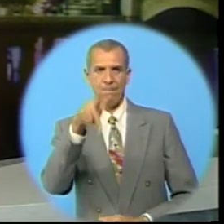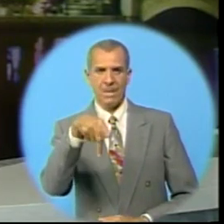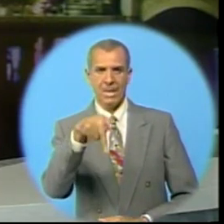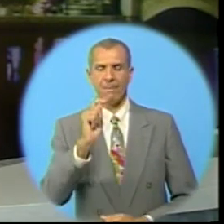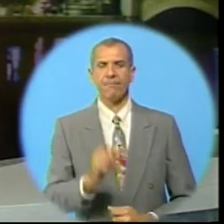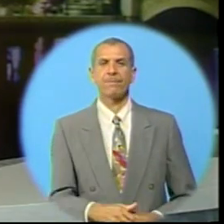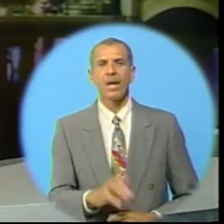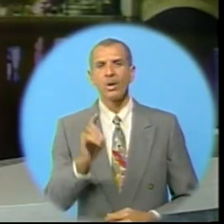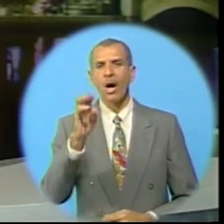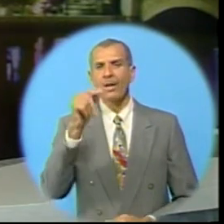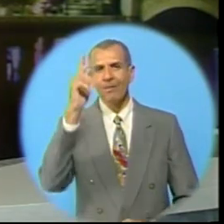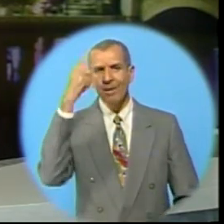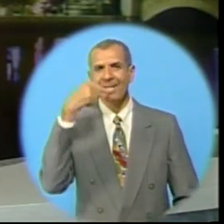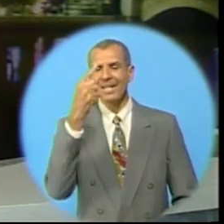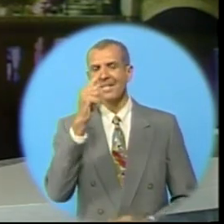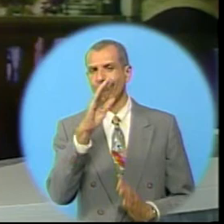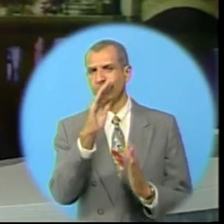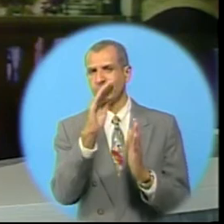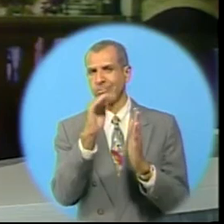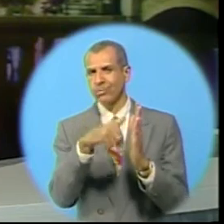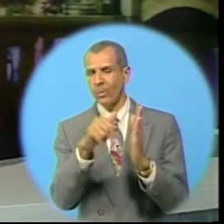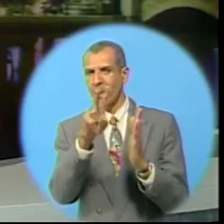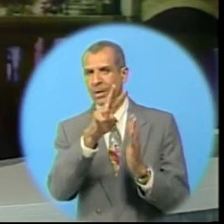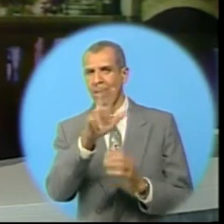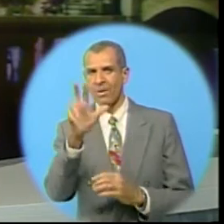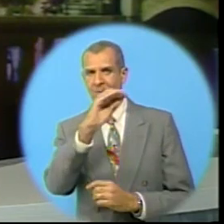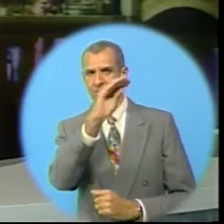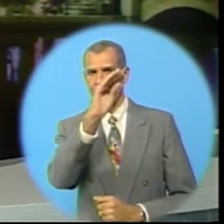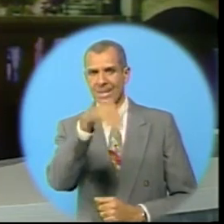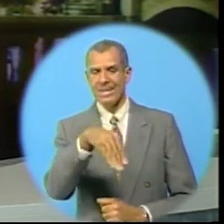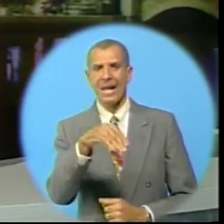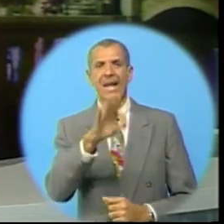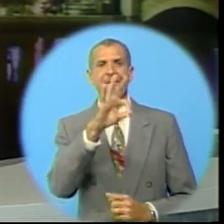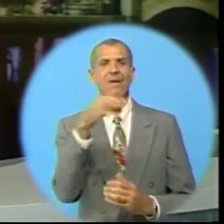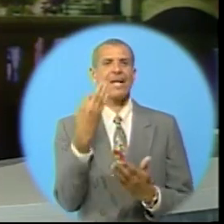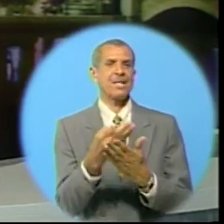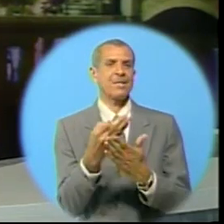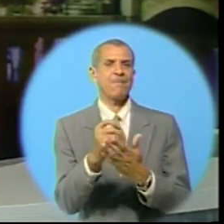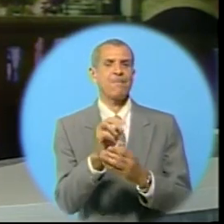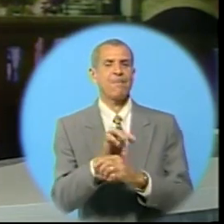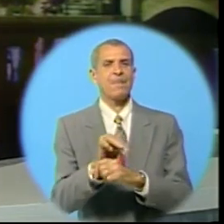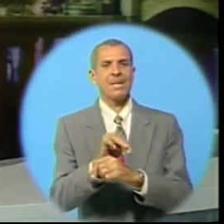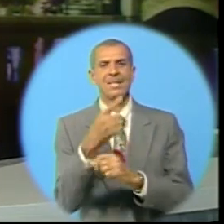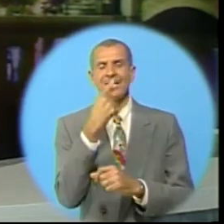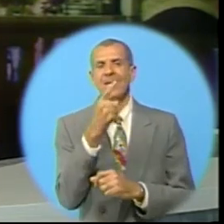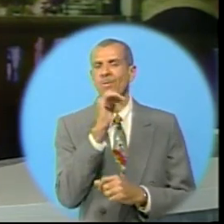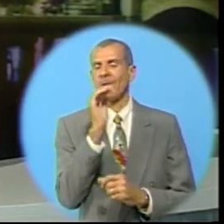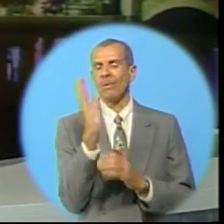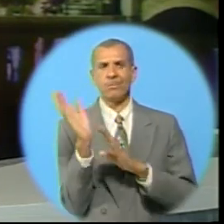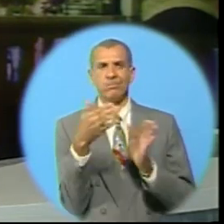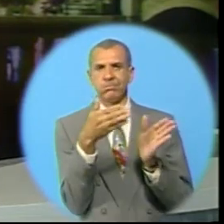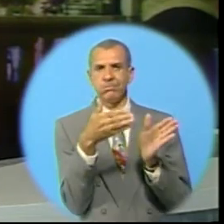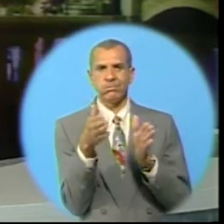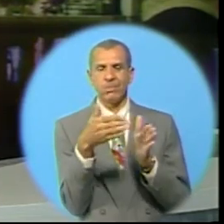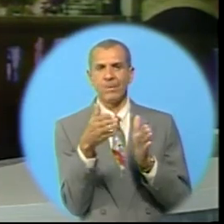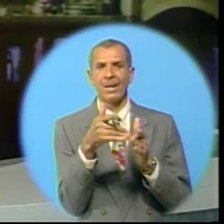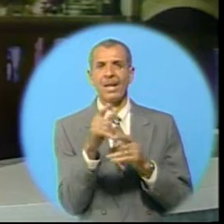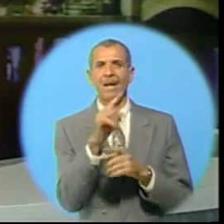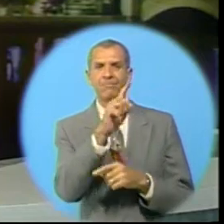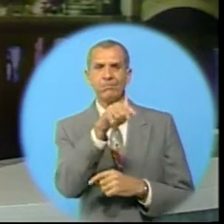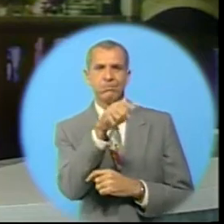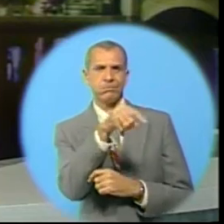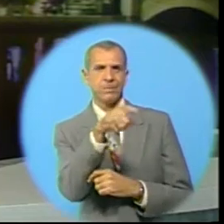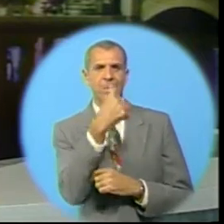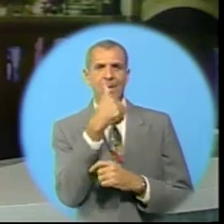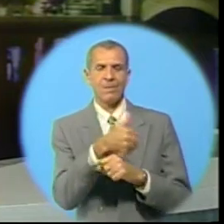Phillips projects it could fall to about 130%. The finance minister says he will not be deterred by criticism leveled at him by